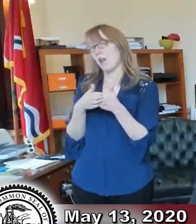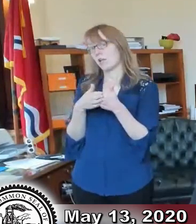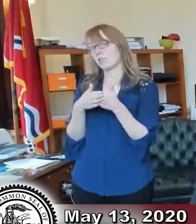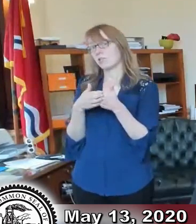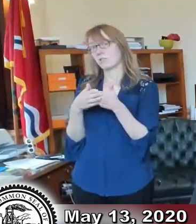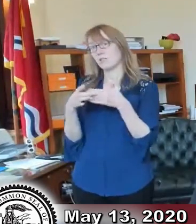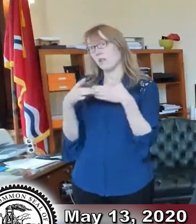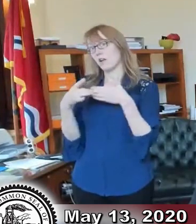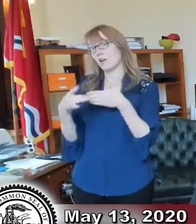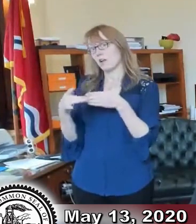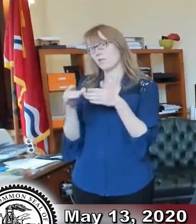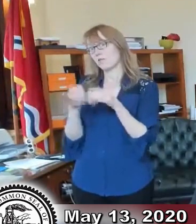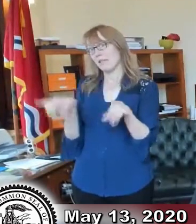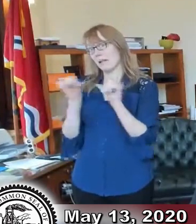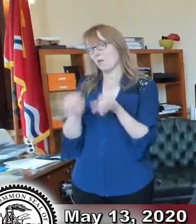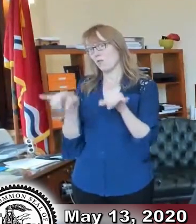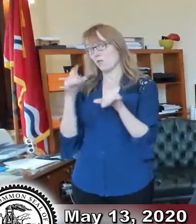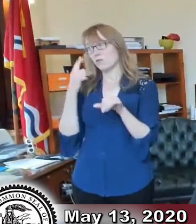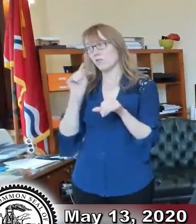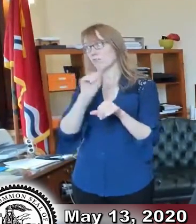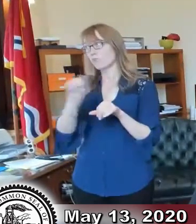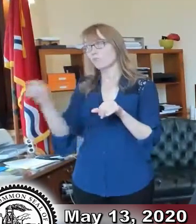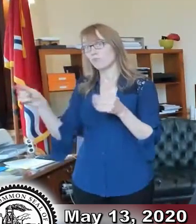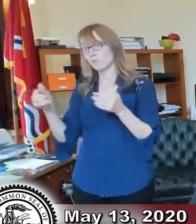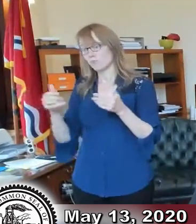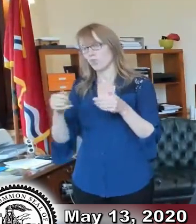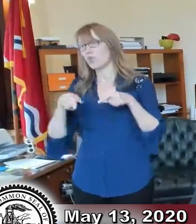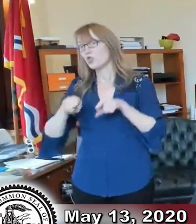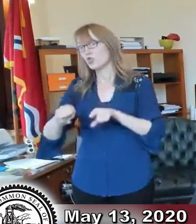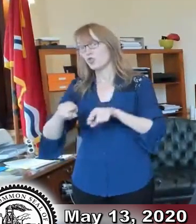on all of those subjects. We've